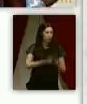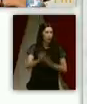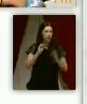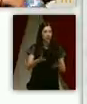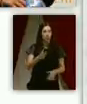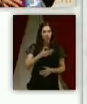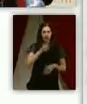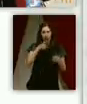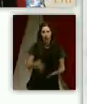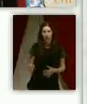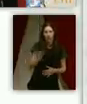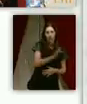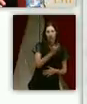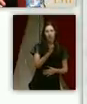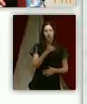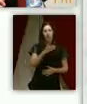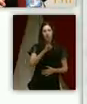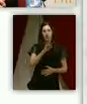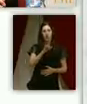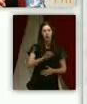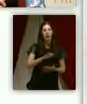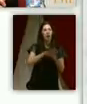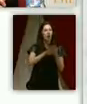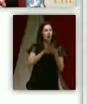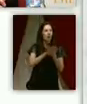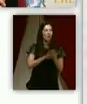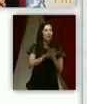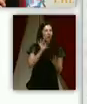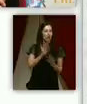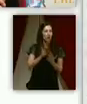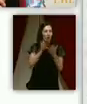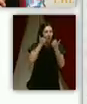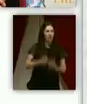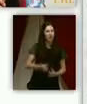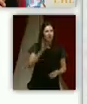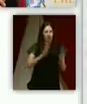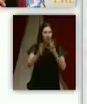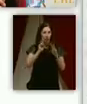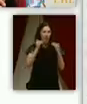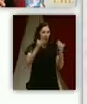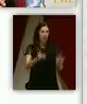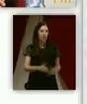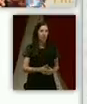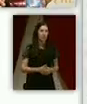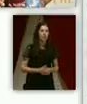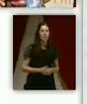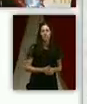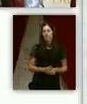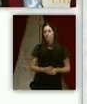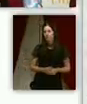browser. Thank you very much. This is the end of my presentation. I'm going to give the floor to my colleague. Okay?